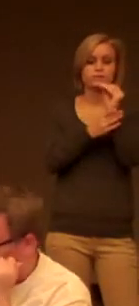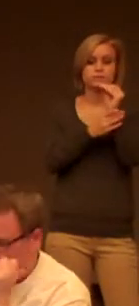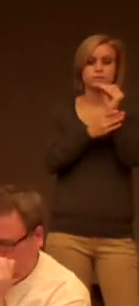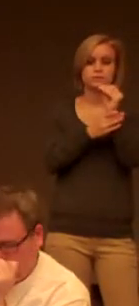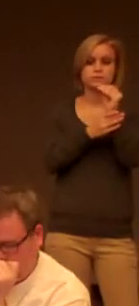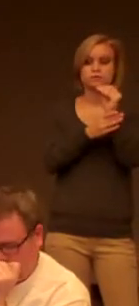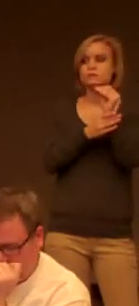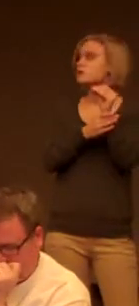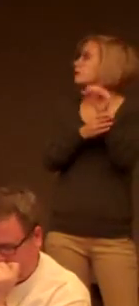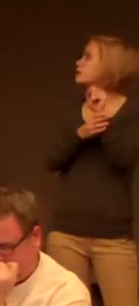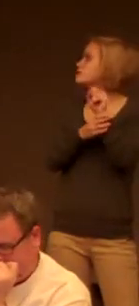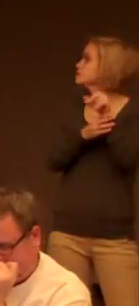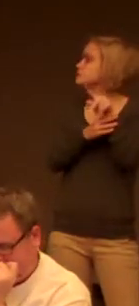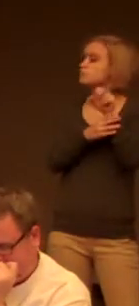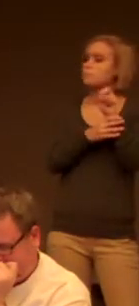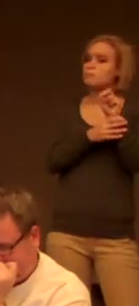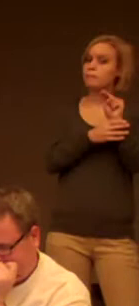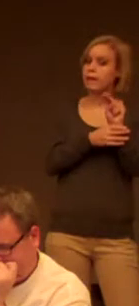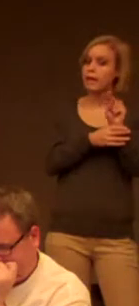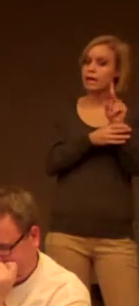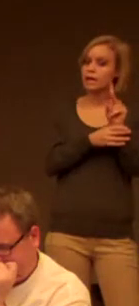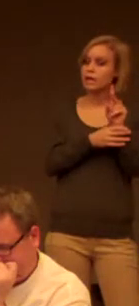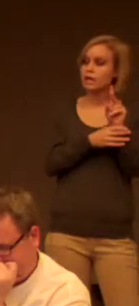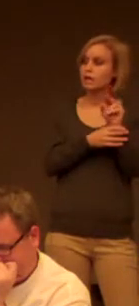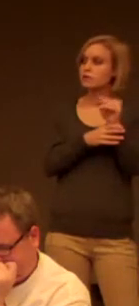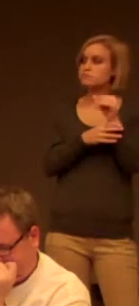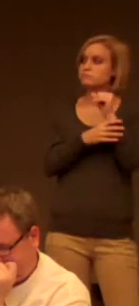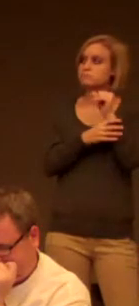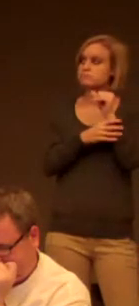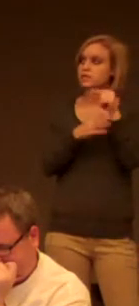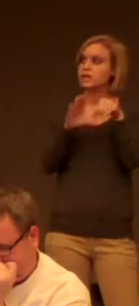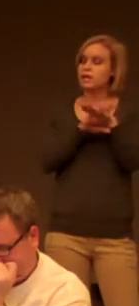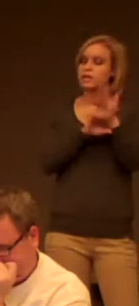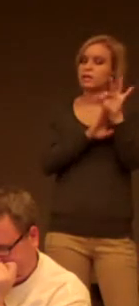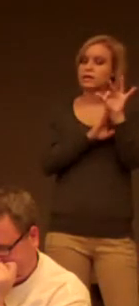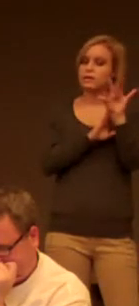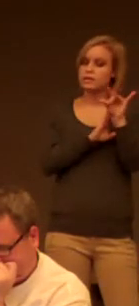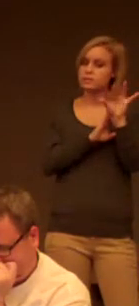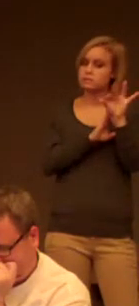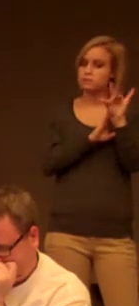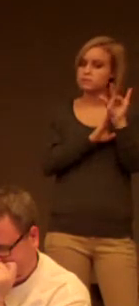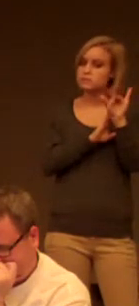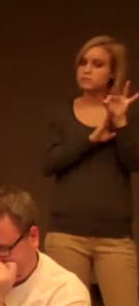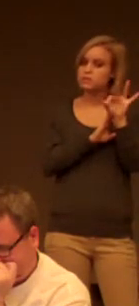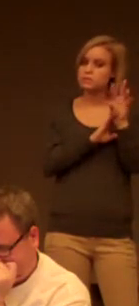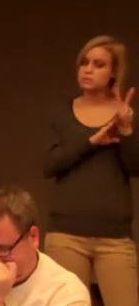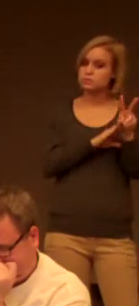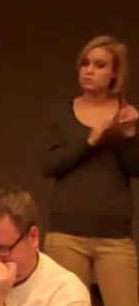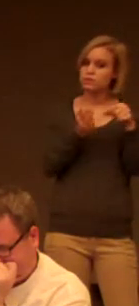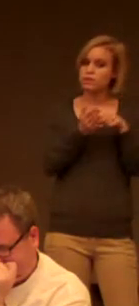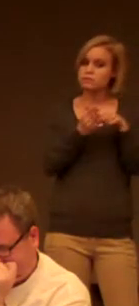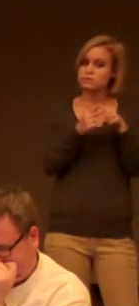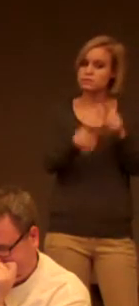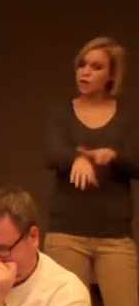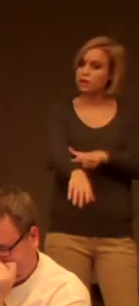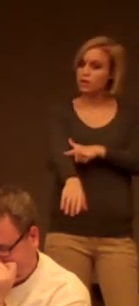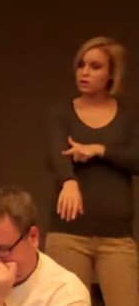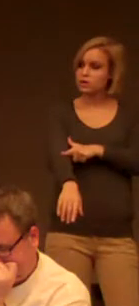span. May not look very impressive to you, but in 1892, this is the